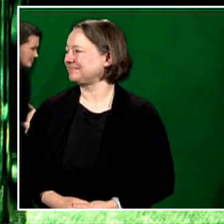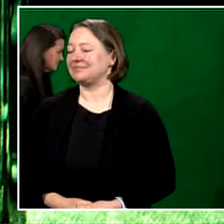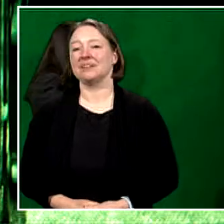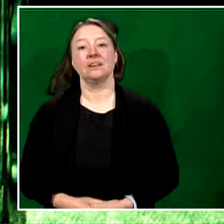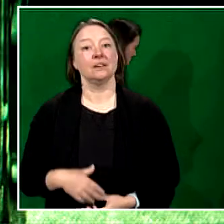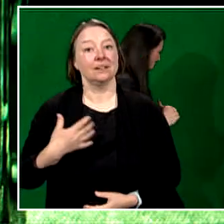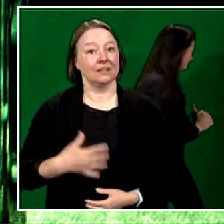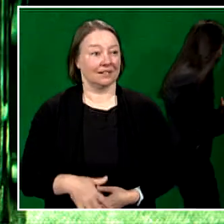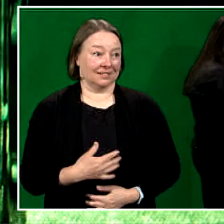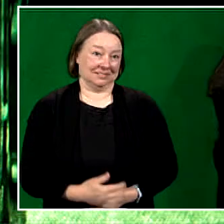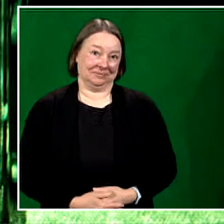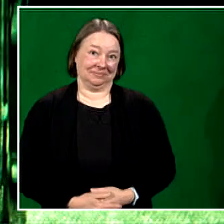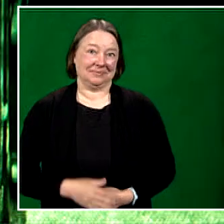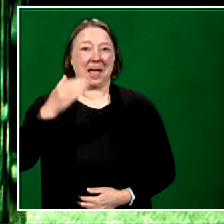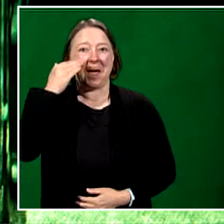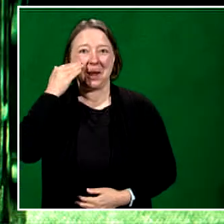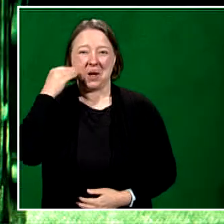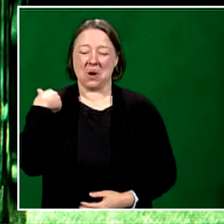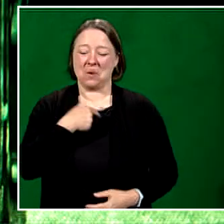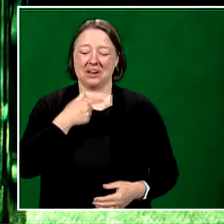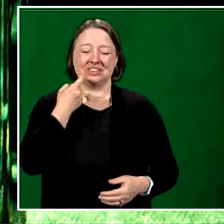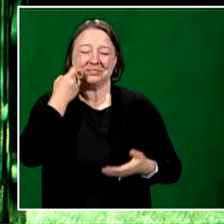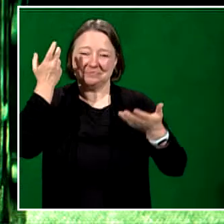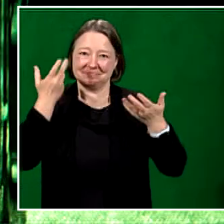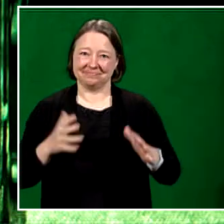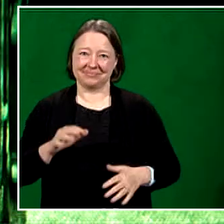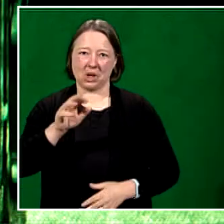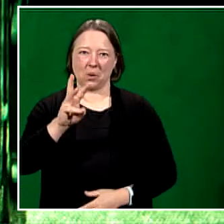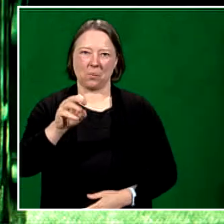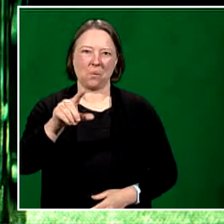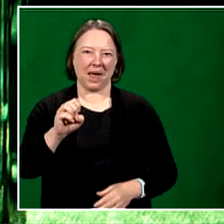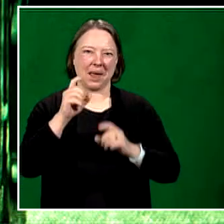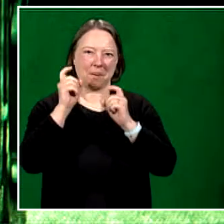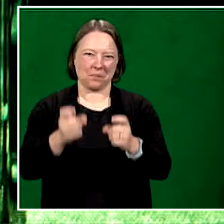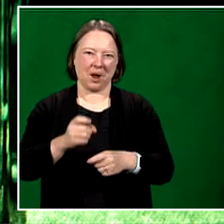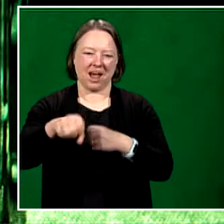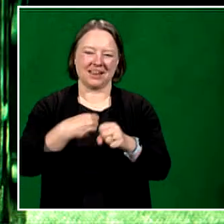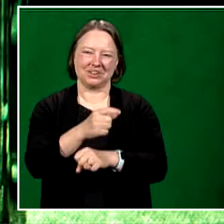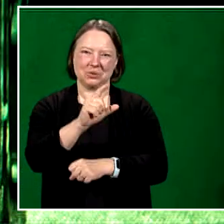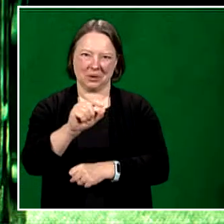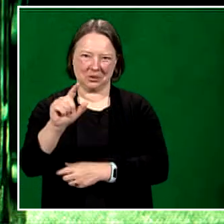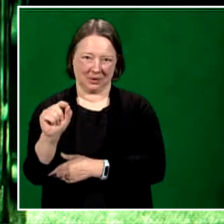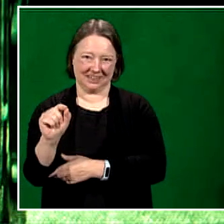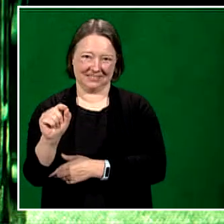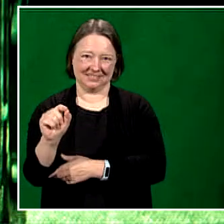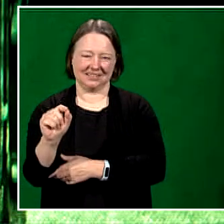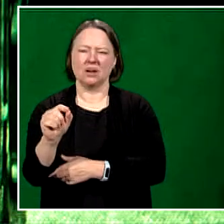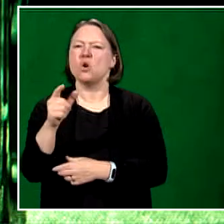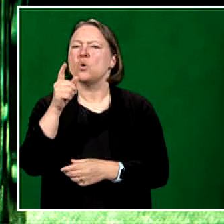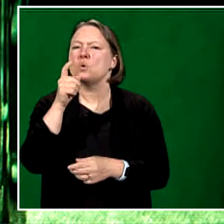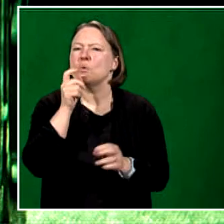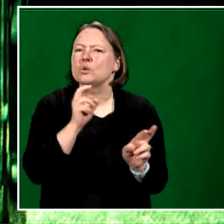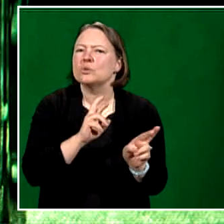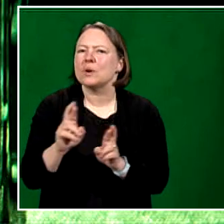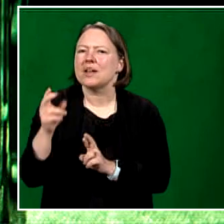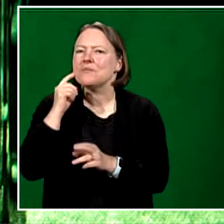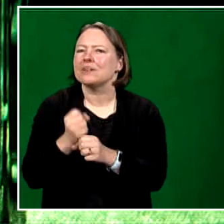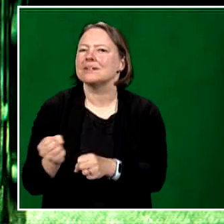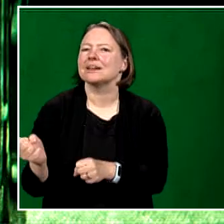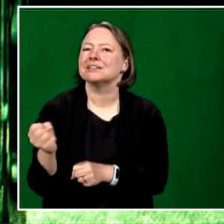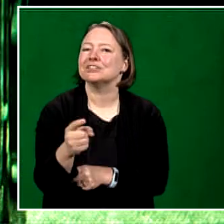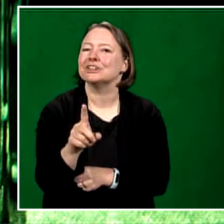Well, I know we just wrapped up Wege Prize 2020, but who's ready for next